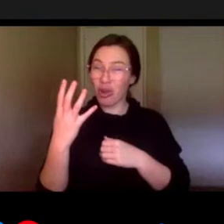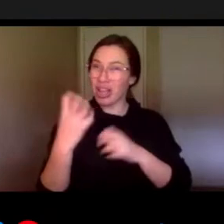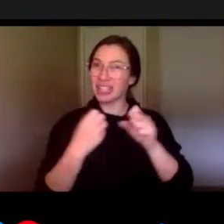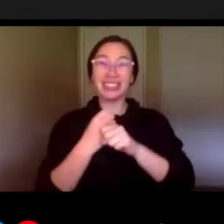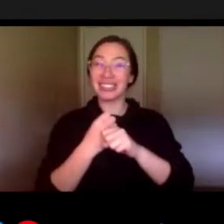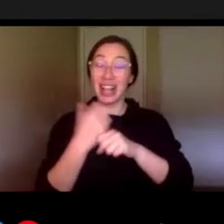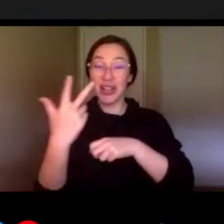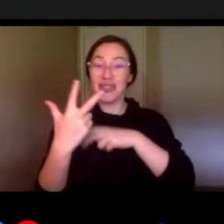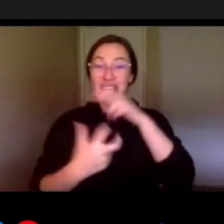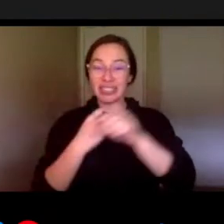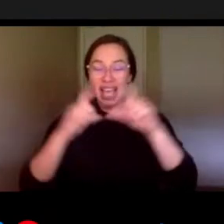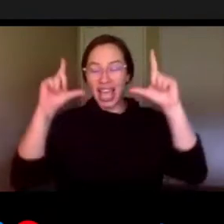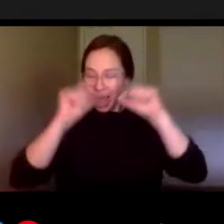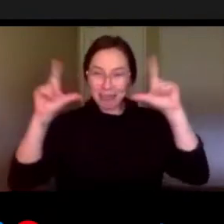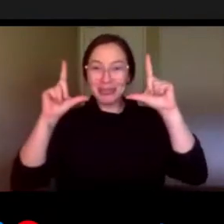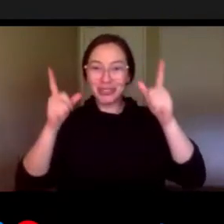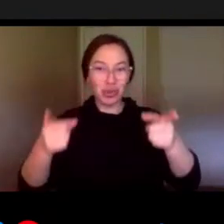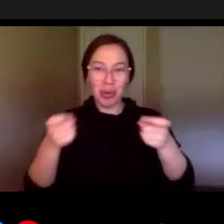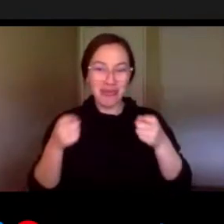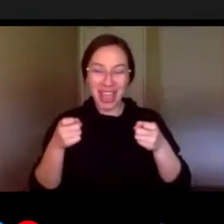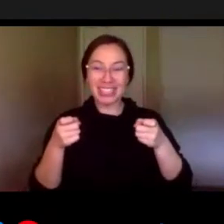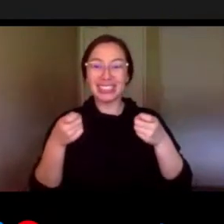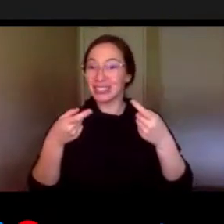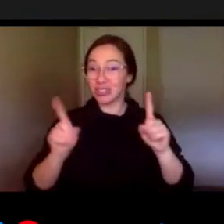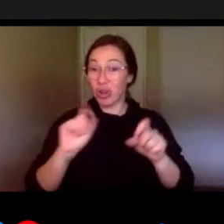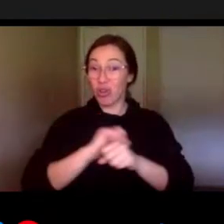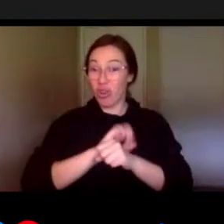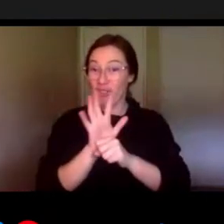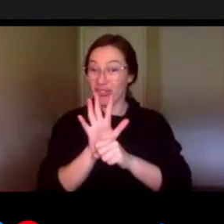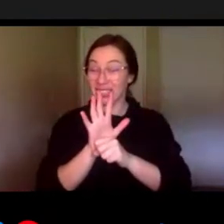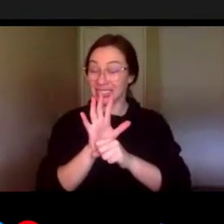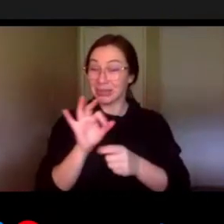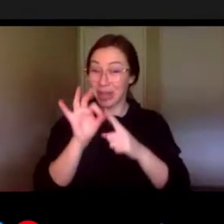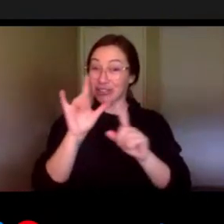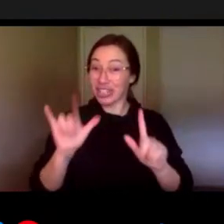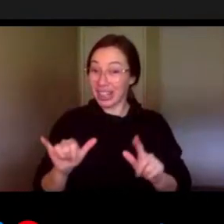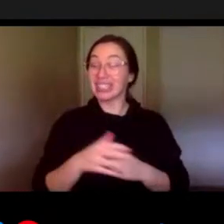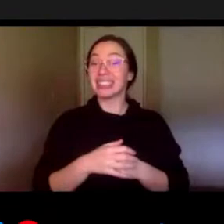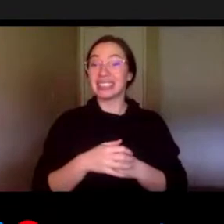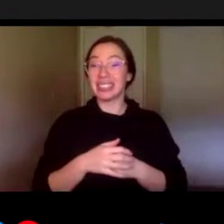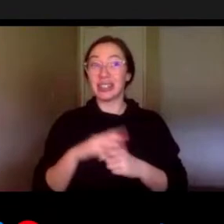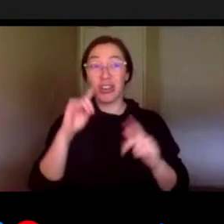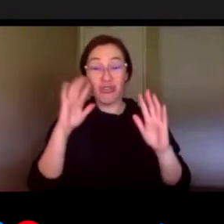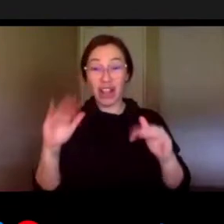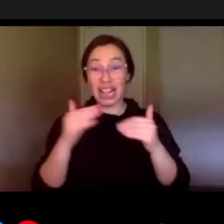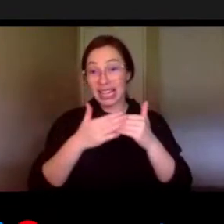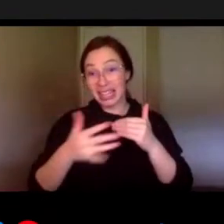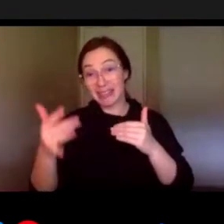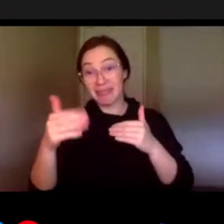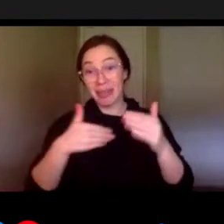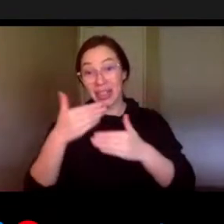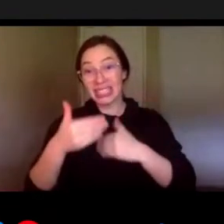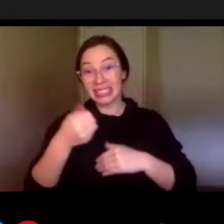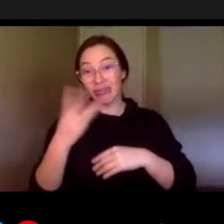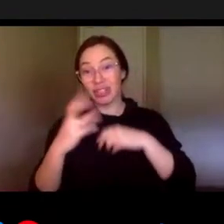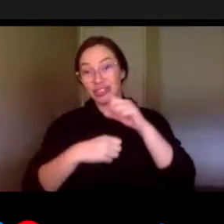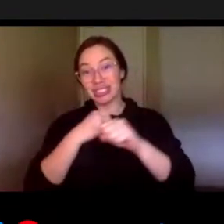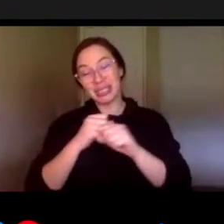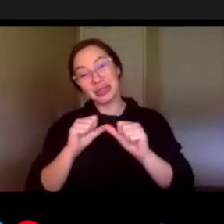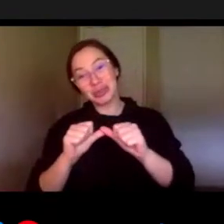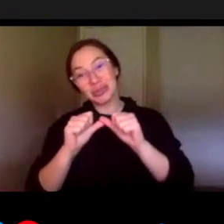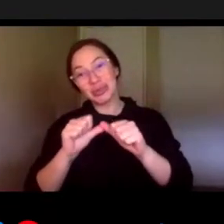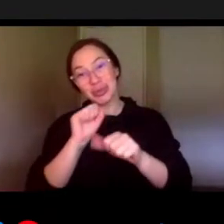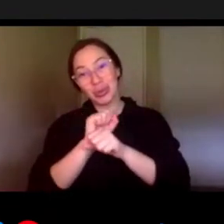three years go by super fast, especially during COVID. So hopefully the next several years, continue to work